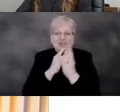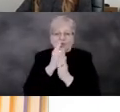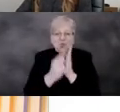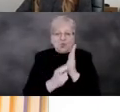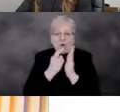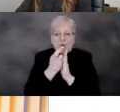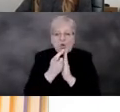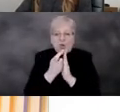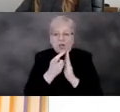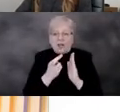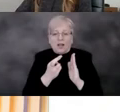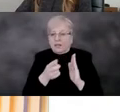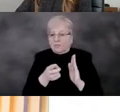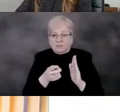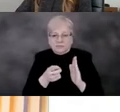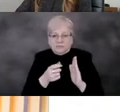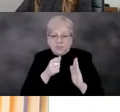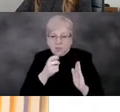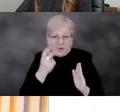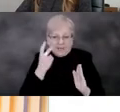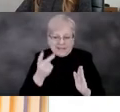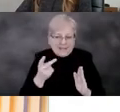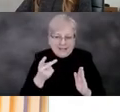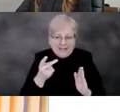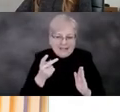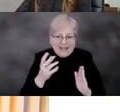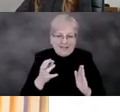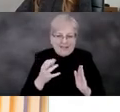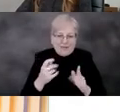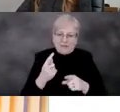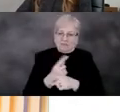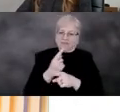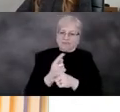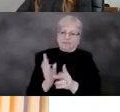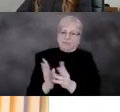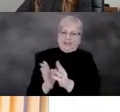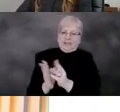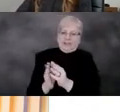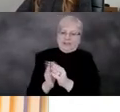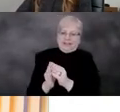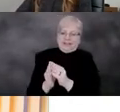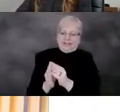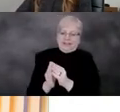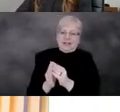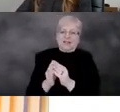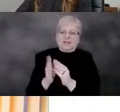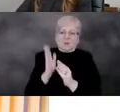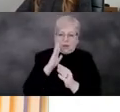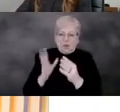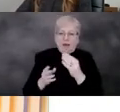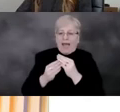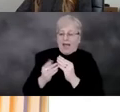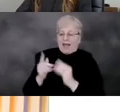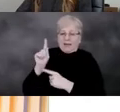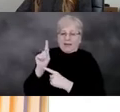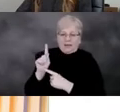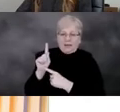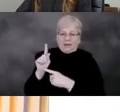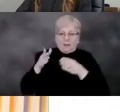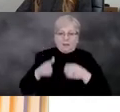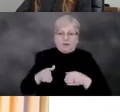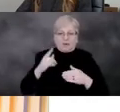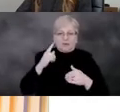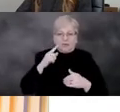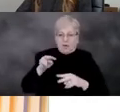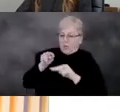would not have at a place-based meeting. that is that there will be, um, essentially a Q and